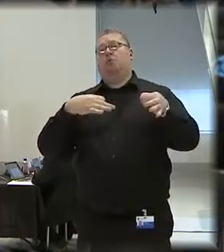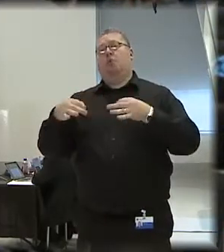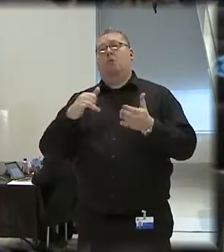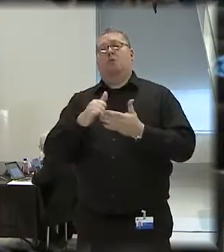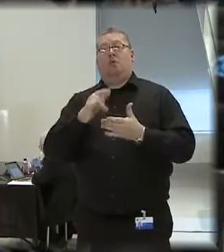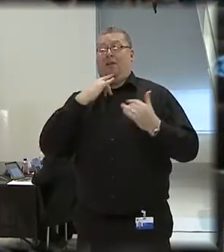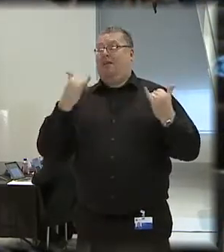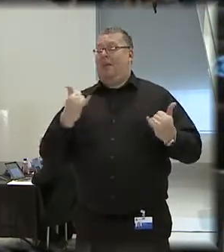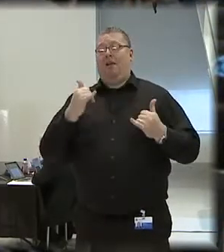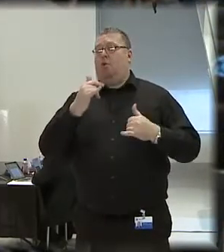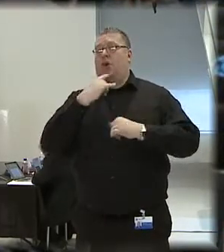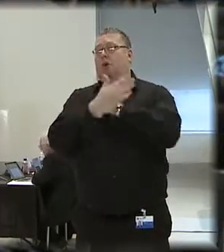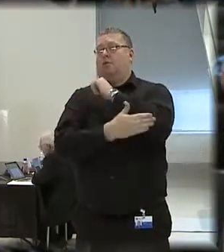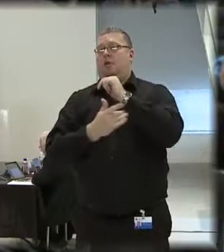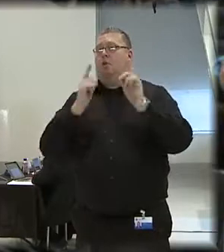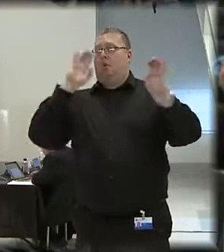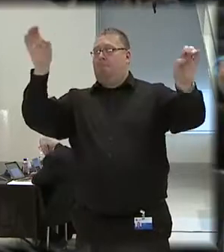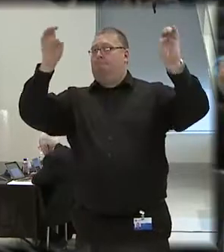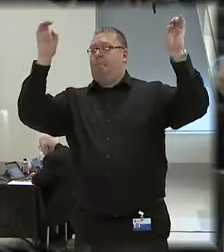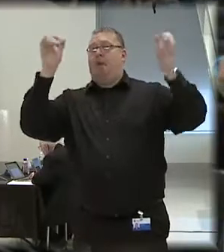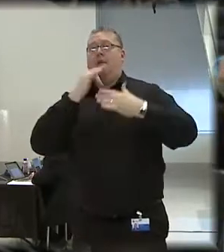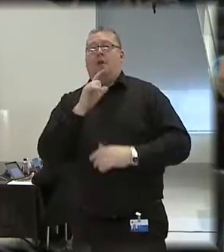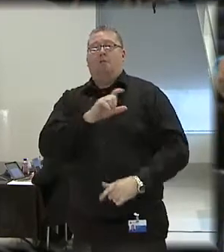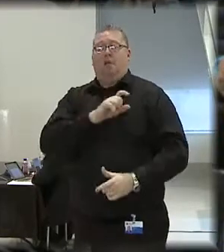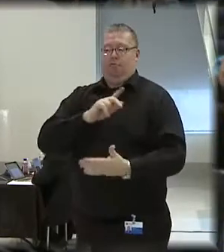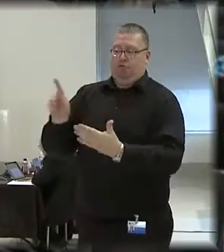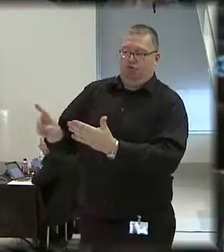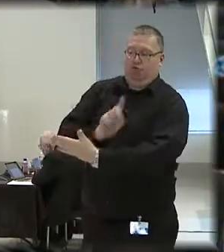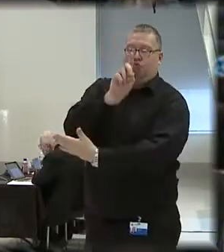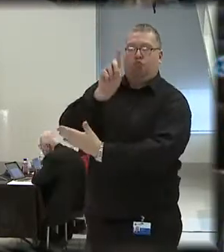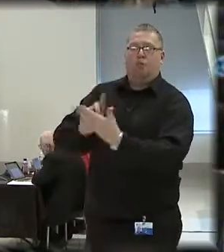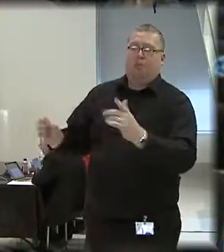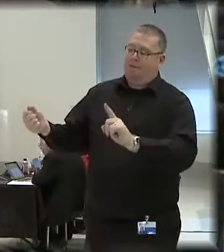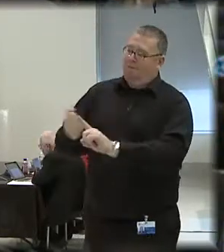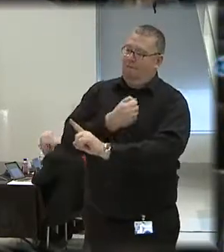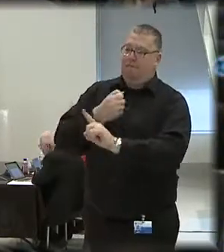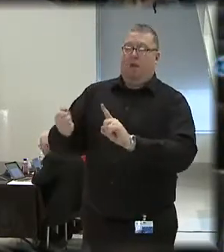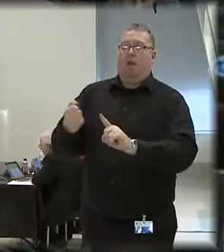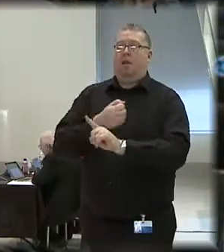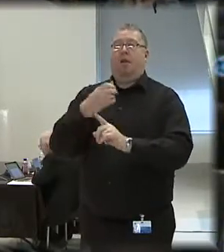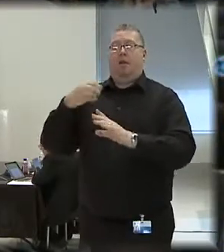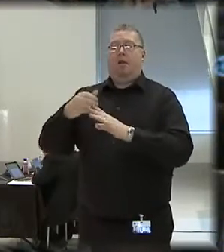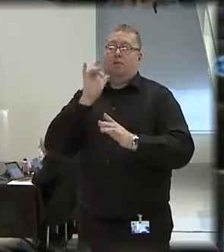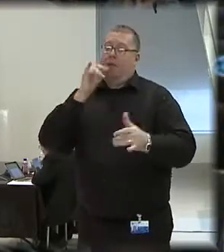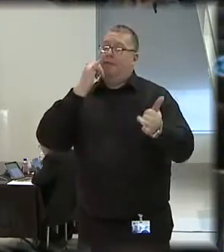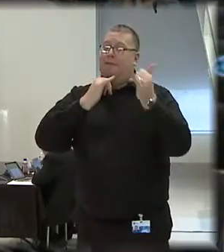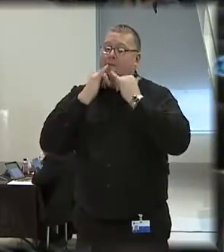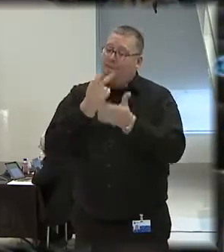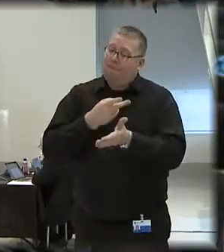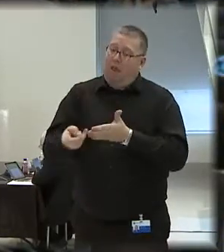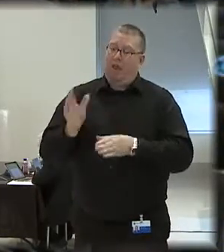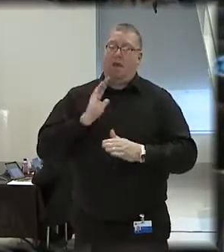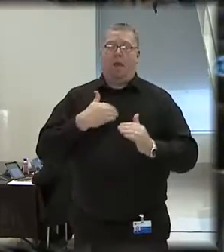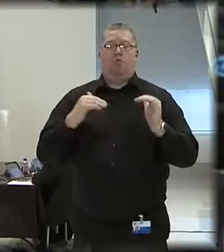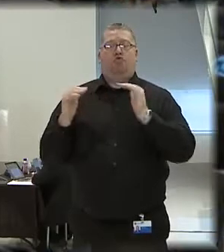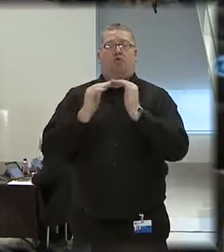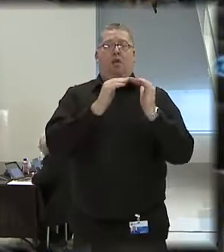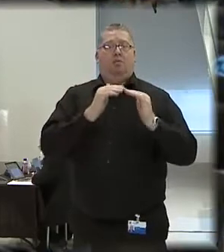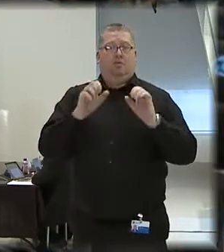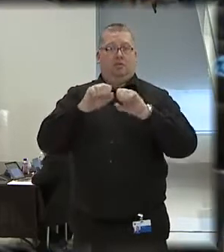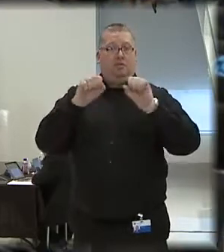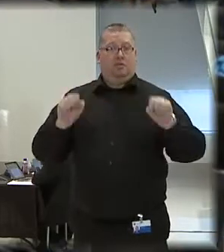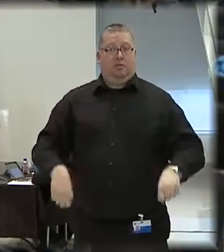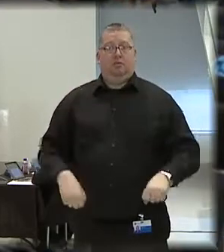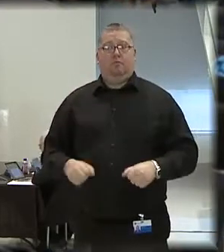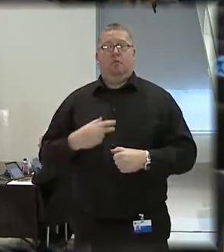national crisis of discriminatory police violence and a fundamental failure in our justice system. Millions nationwide doubt